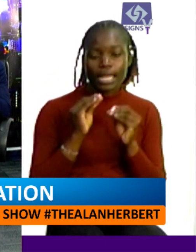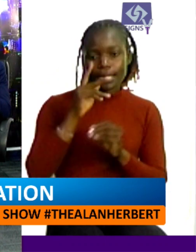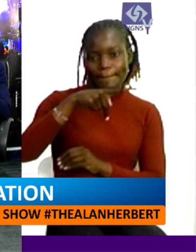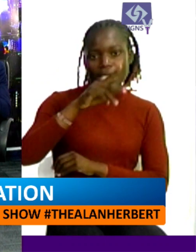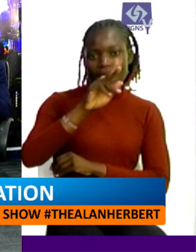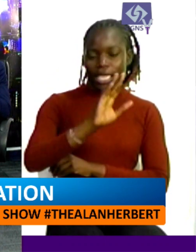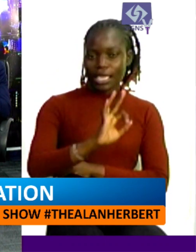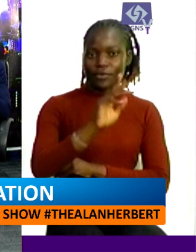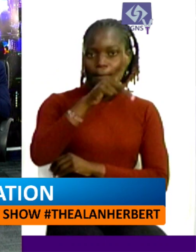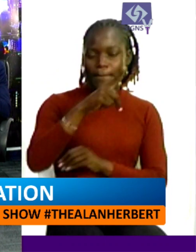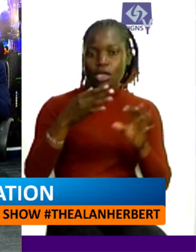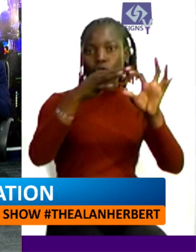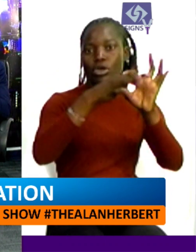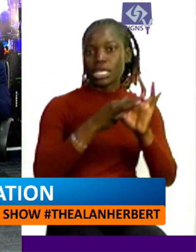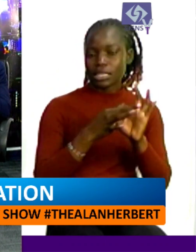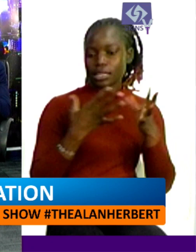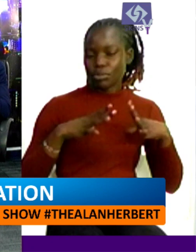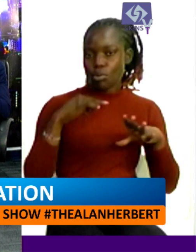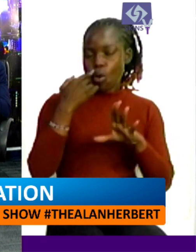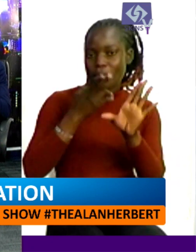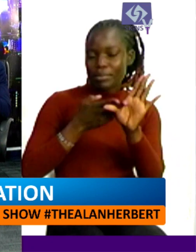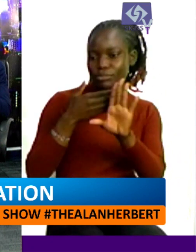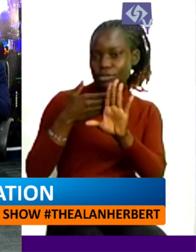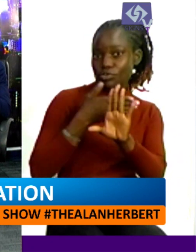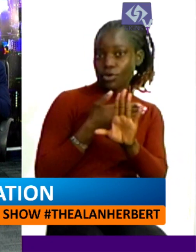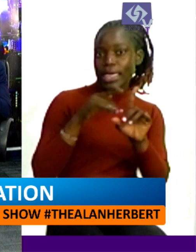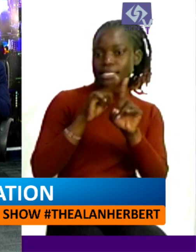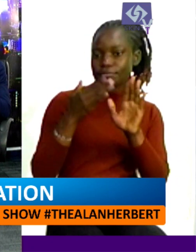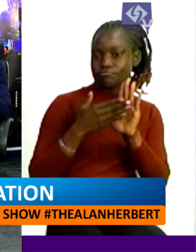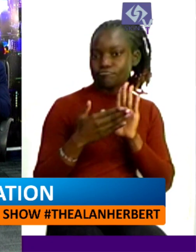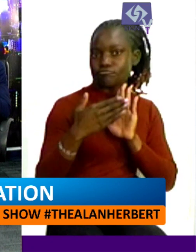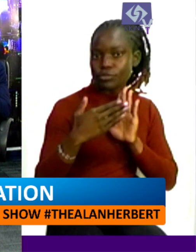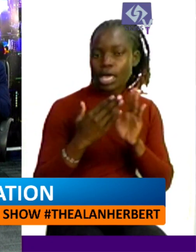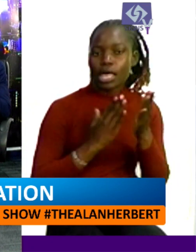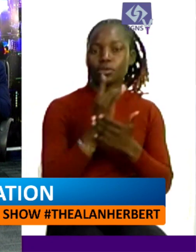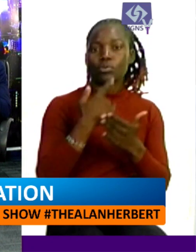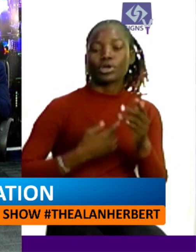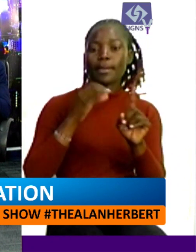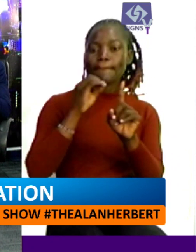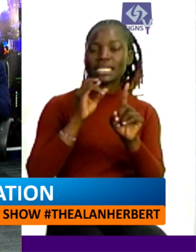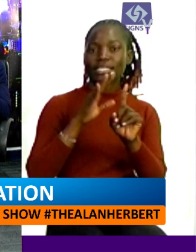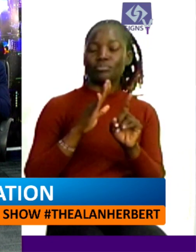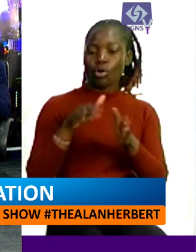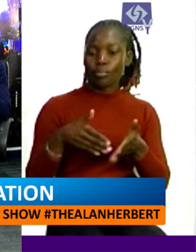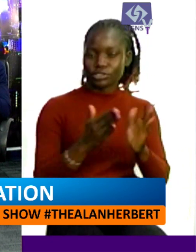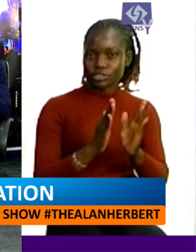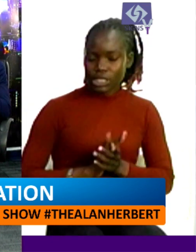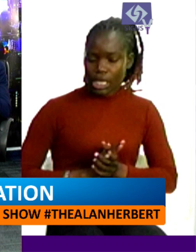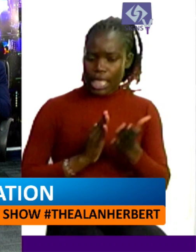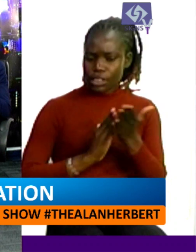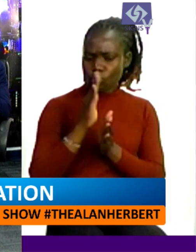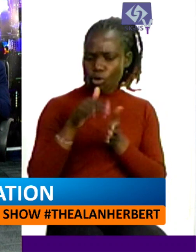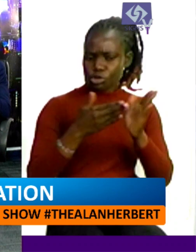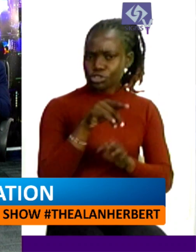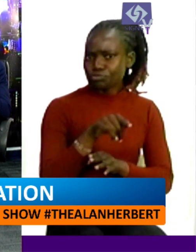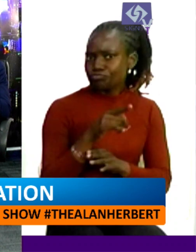actually connects the alumni and the new alumni through a mentorship opportunity, and it is through this